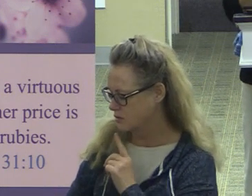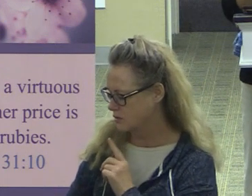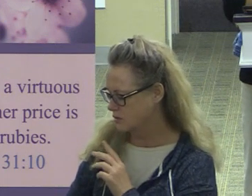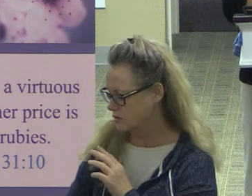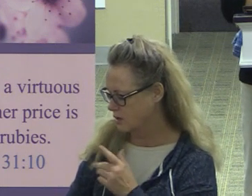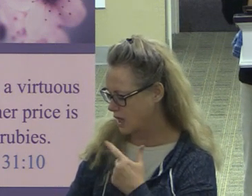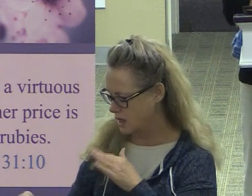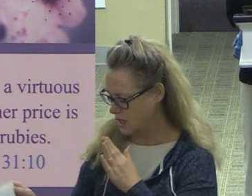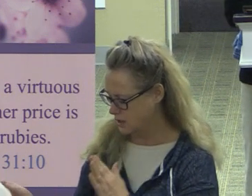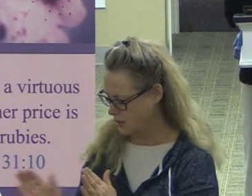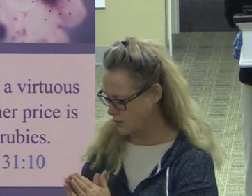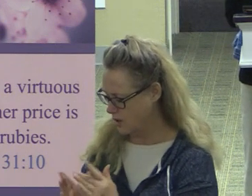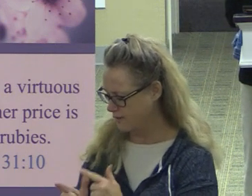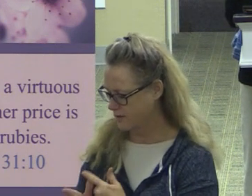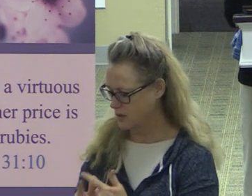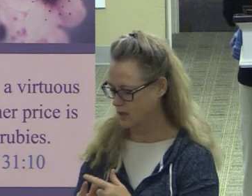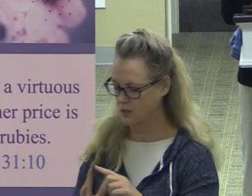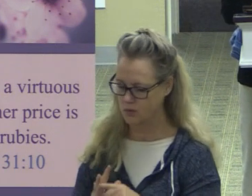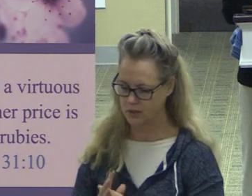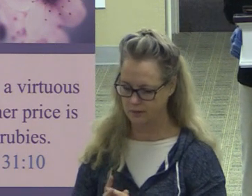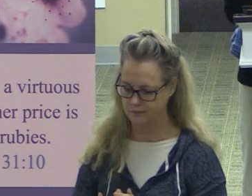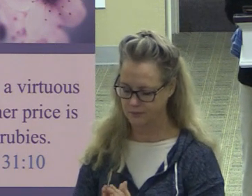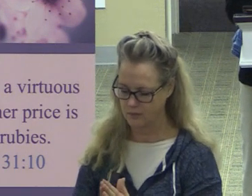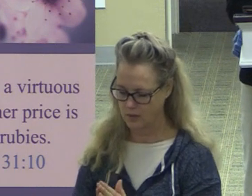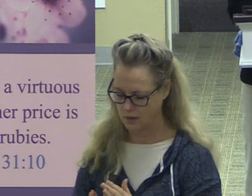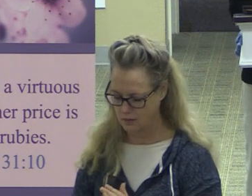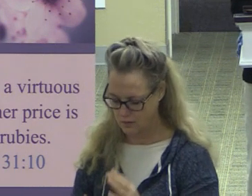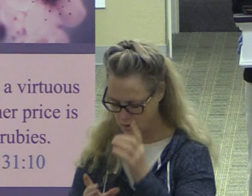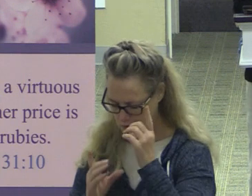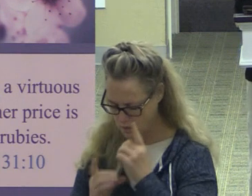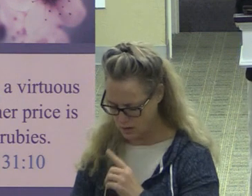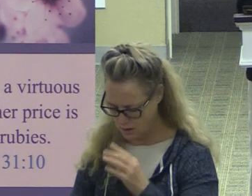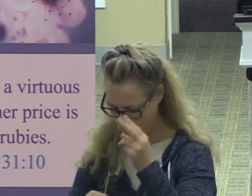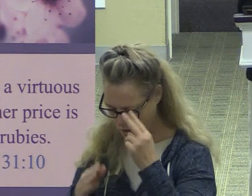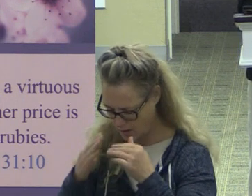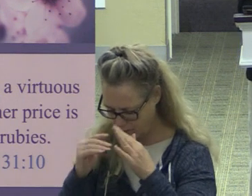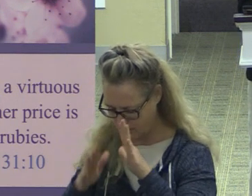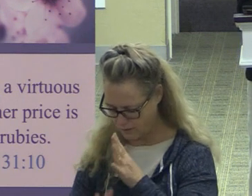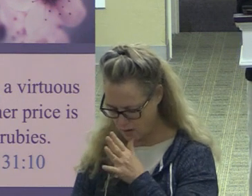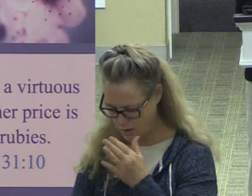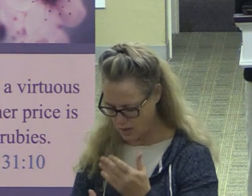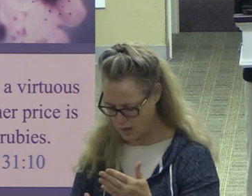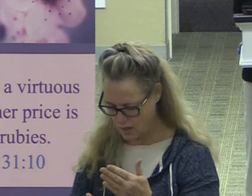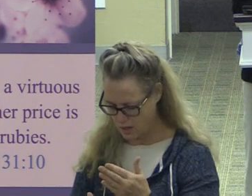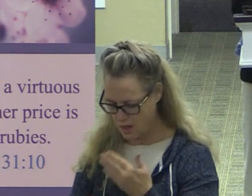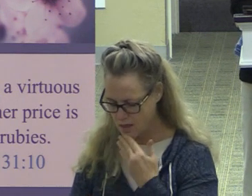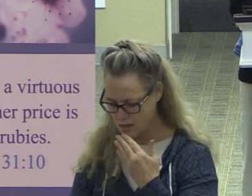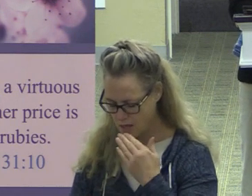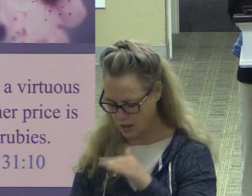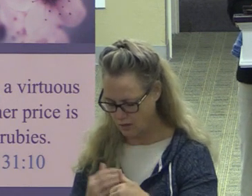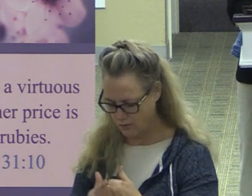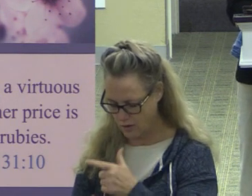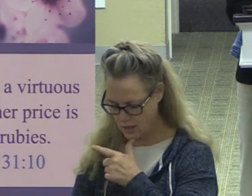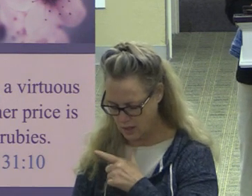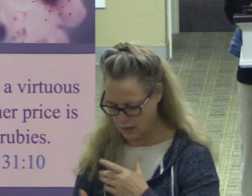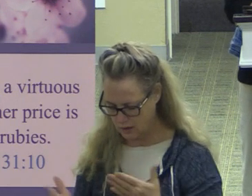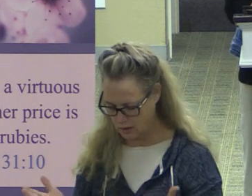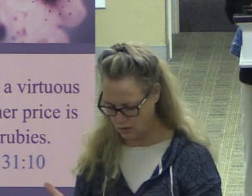let's go ahead and pray first, and then I'll get started. Dear Heavenly Father, Lord, thank you so much for all the ladies who are here